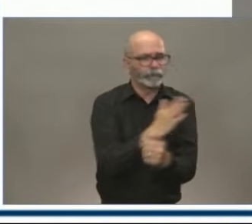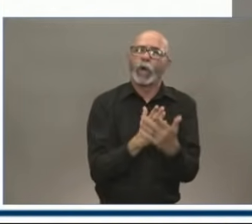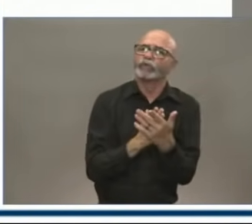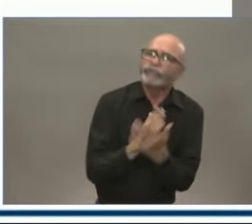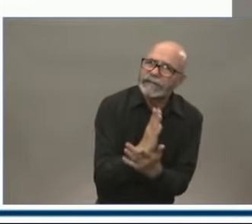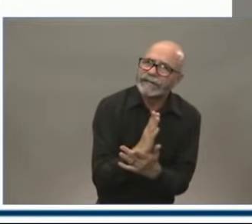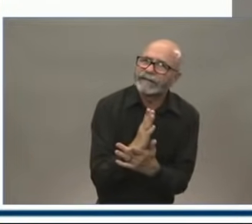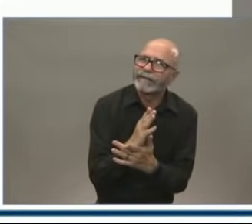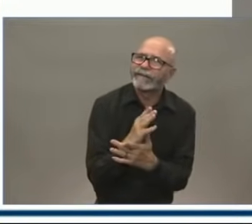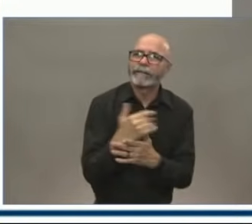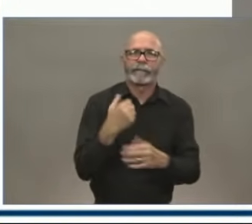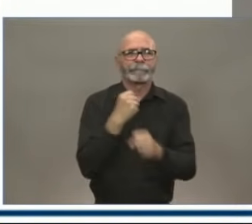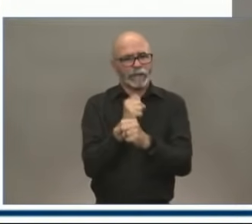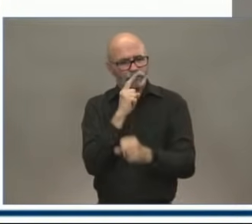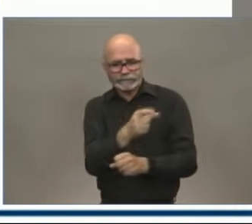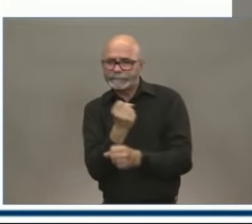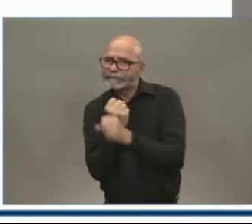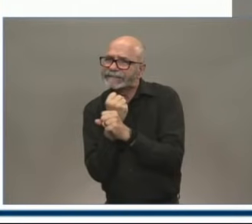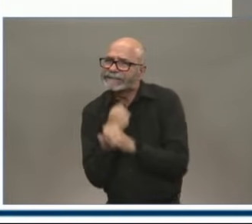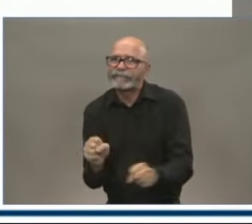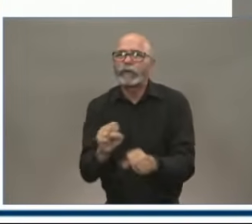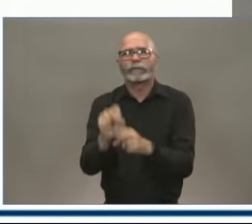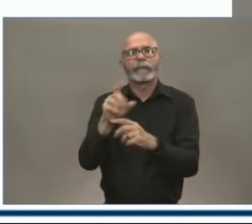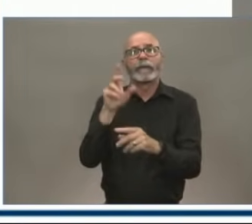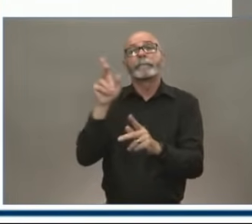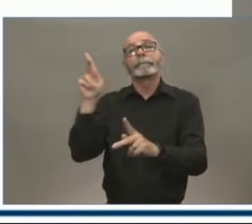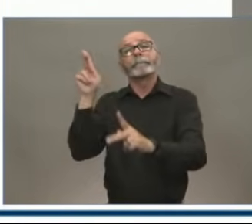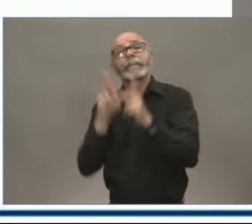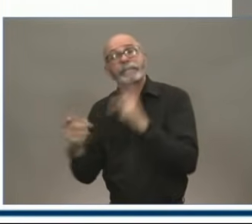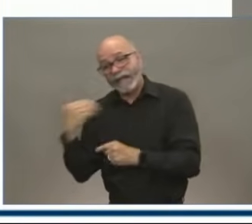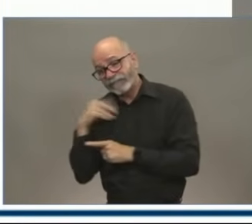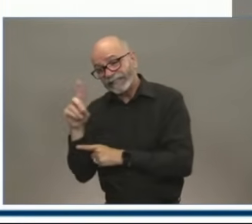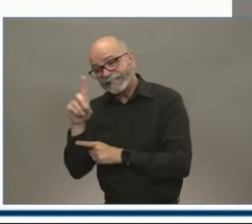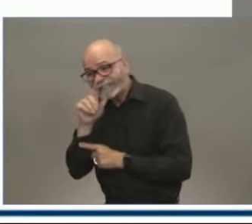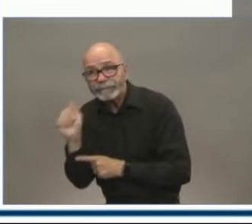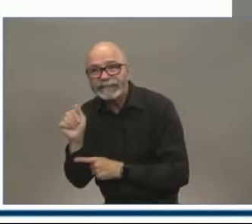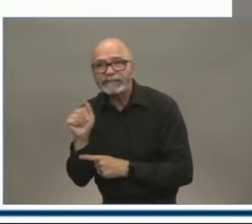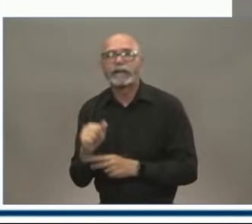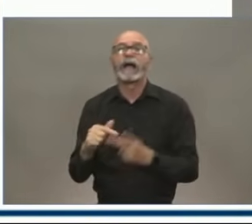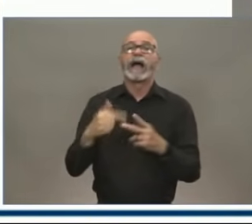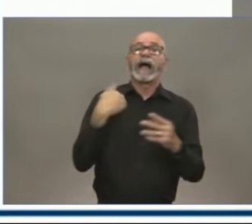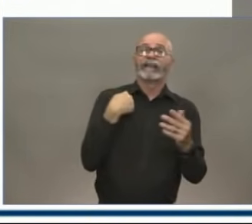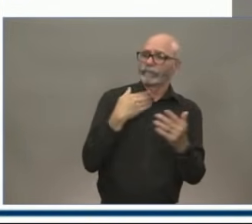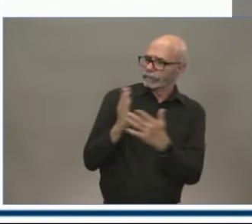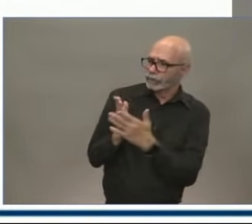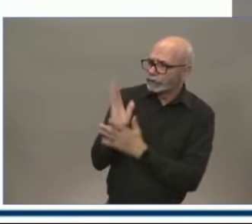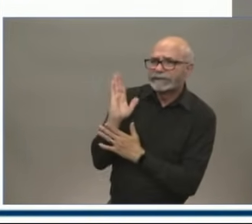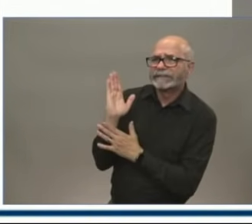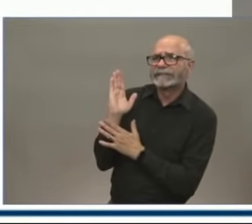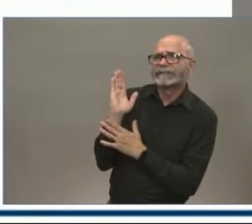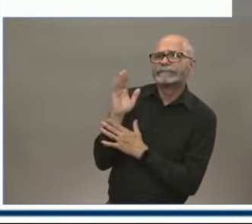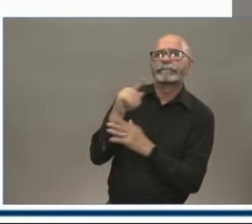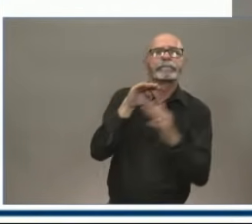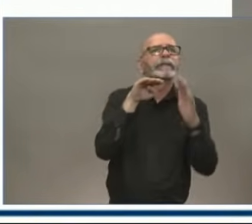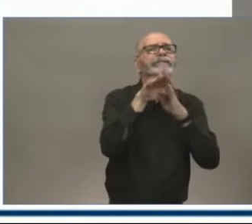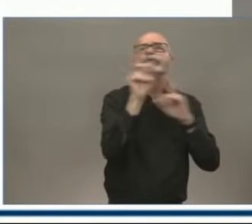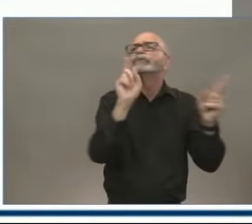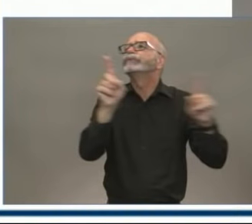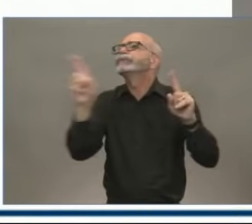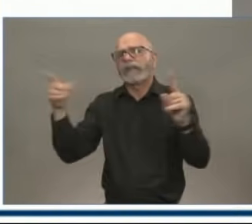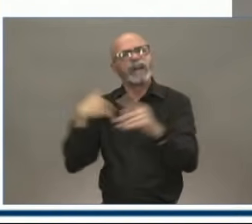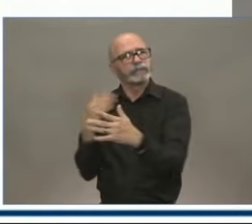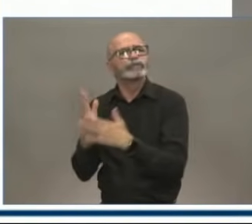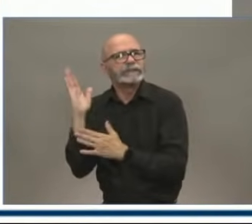safe workplace. People who have disabilities have a right to access public spaces. And all of us have